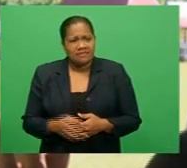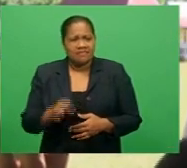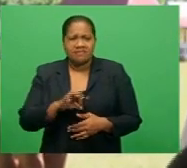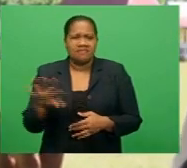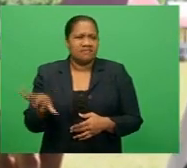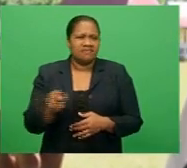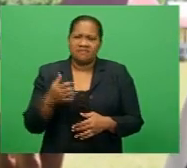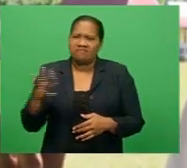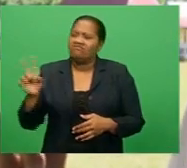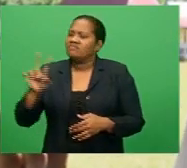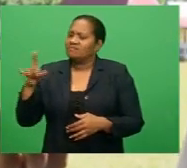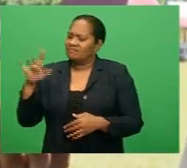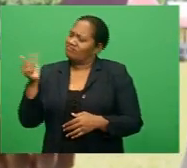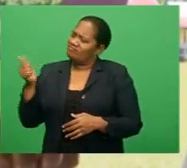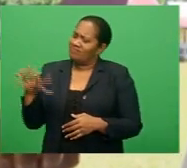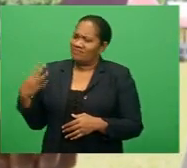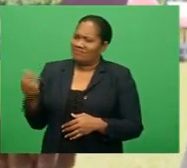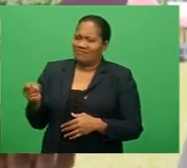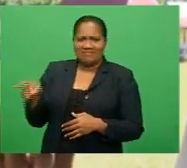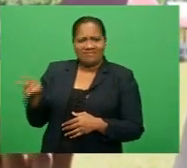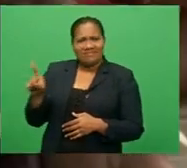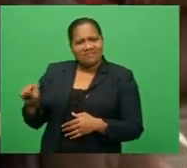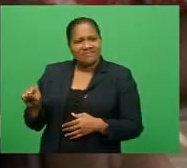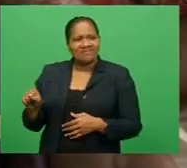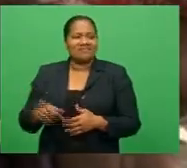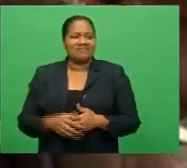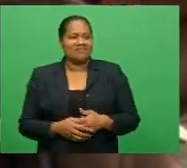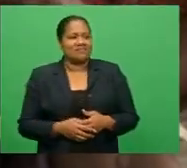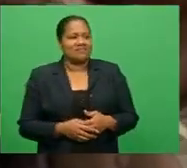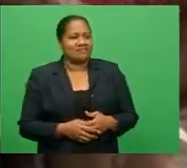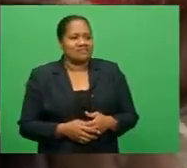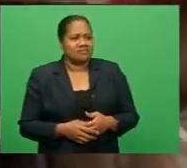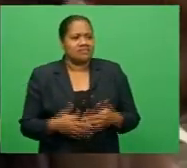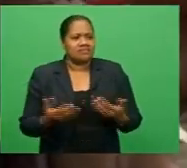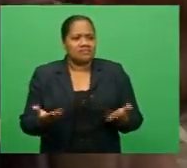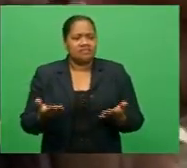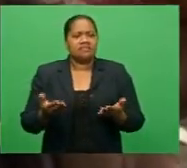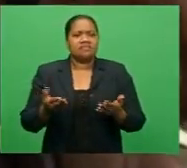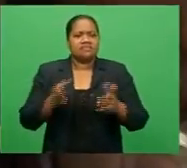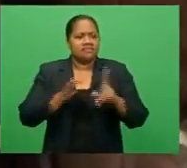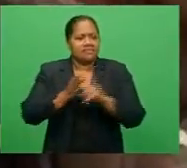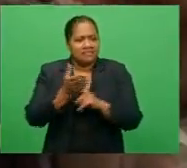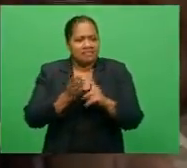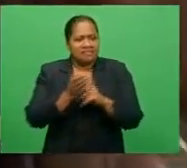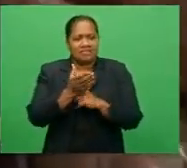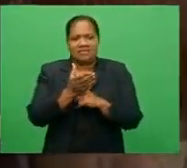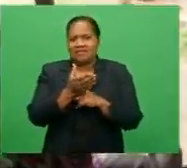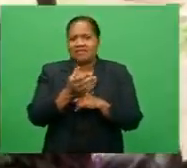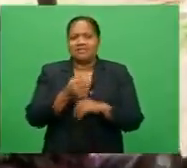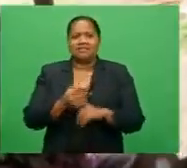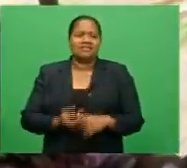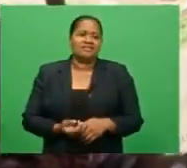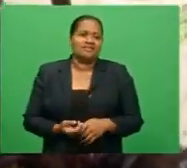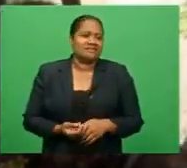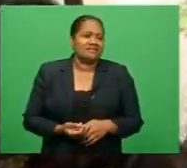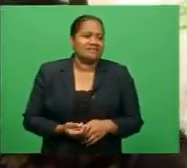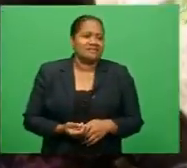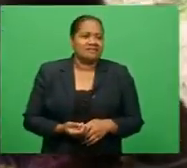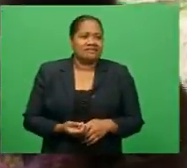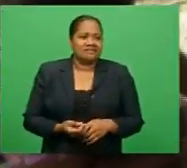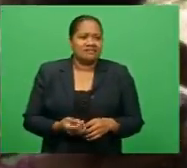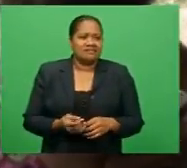they already have, which is their resilience. We should not create a culture of dependency,